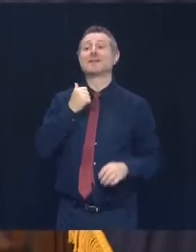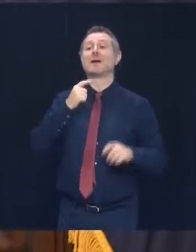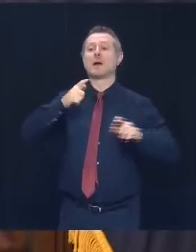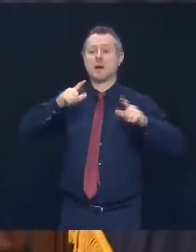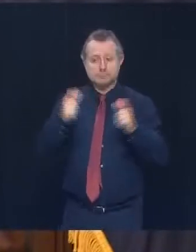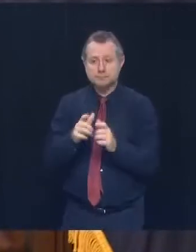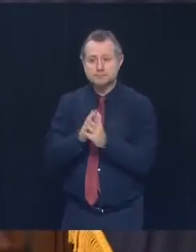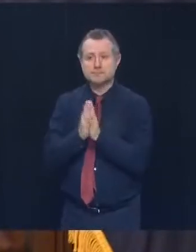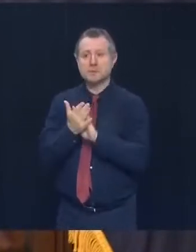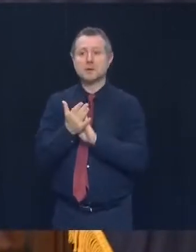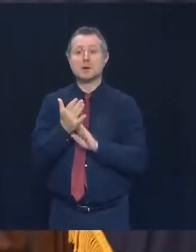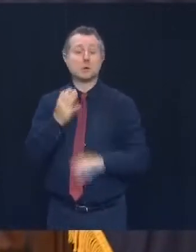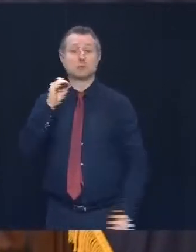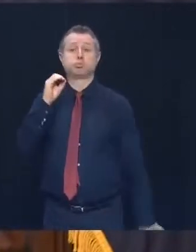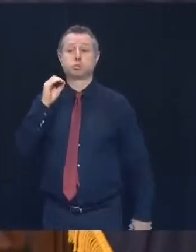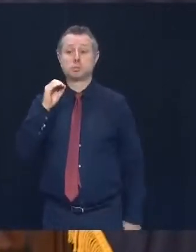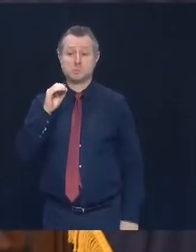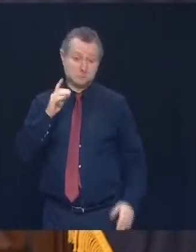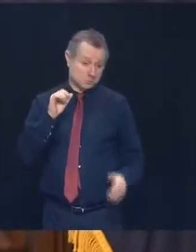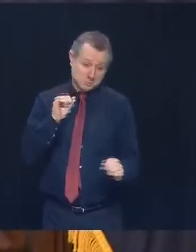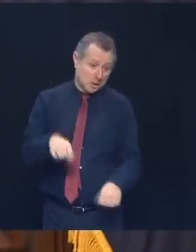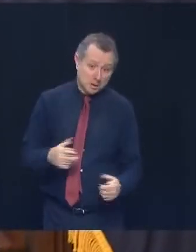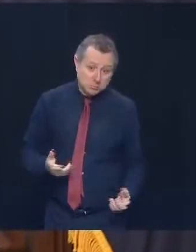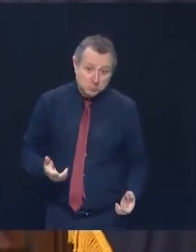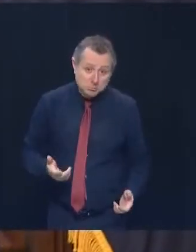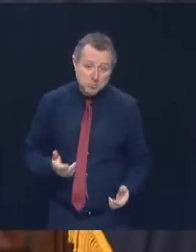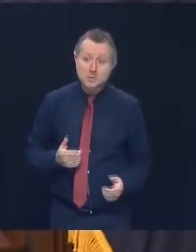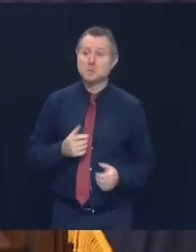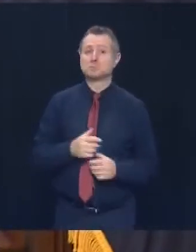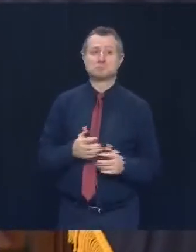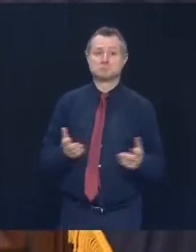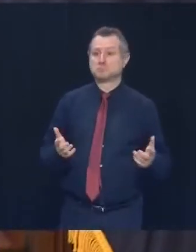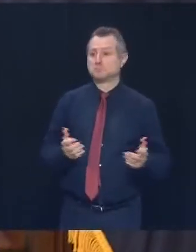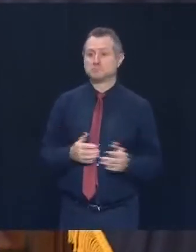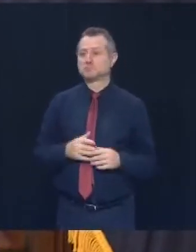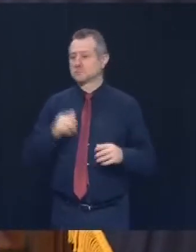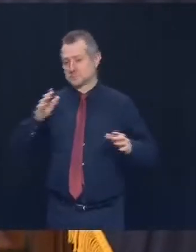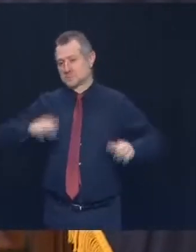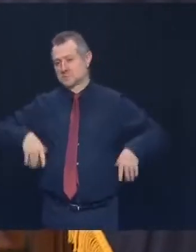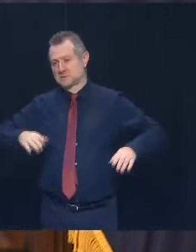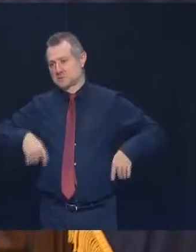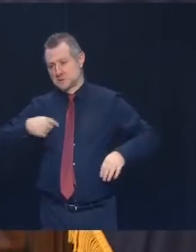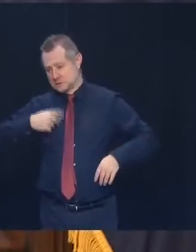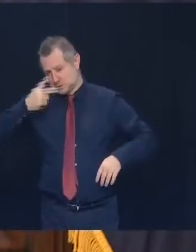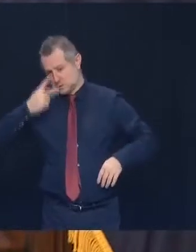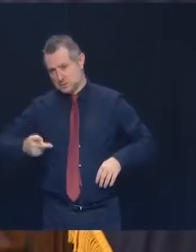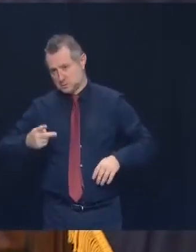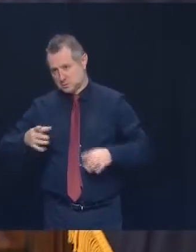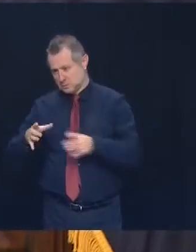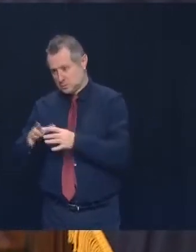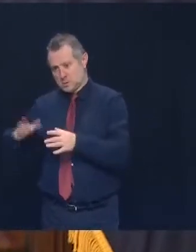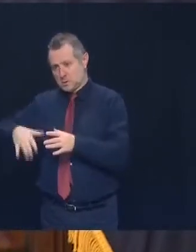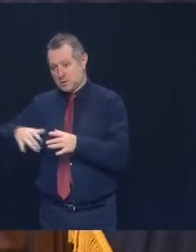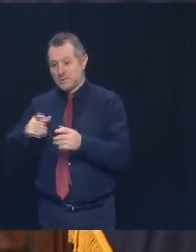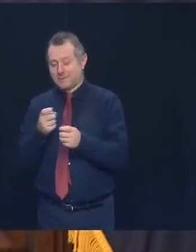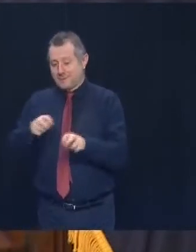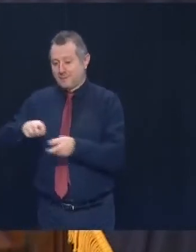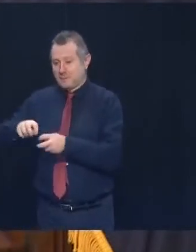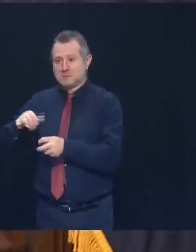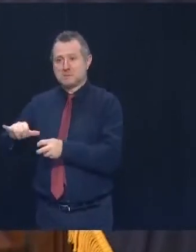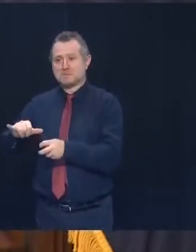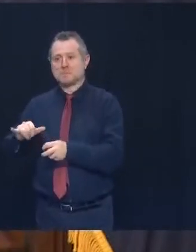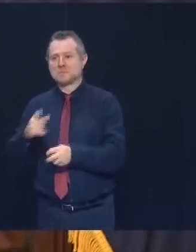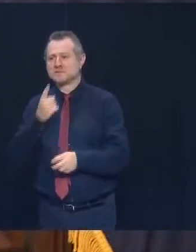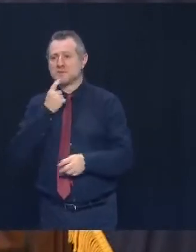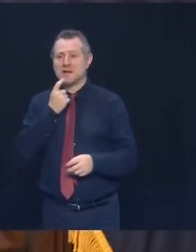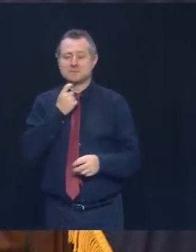could. Yeah, if you made great progress, you could go from red to zero. We don't have that here, but here we have red. What do we have? Red